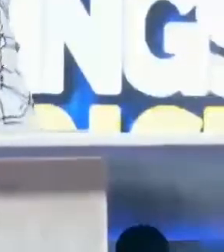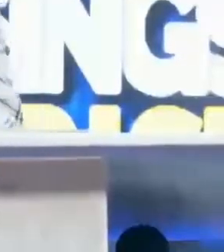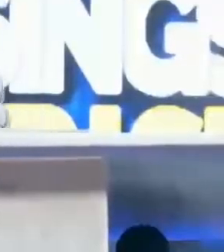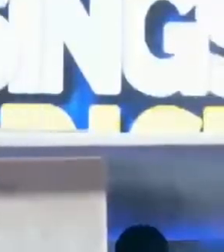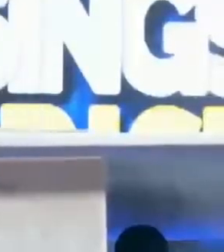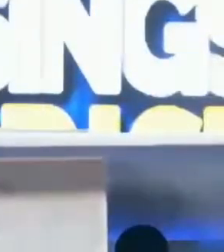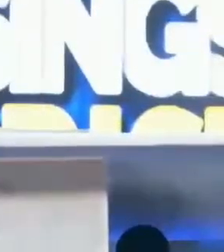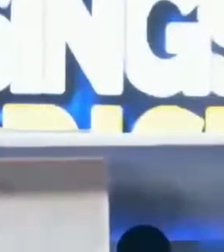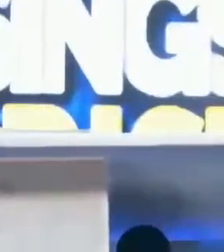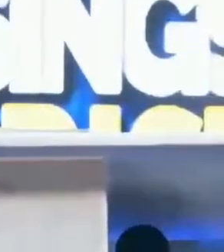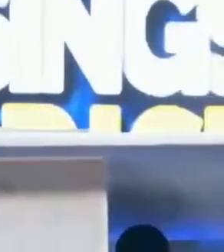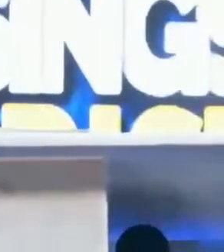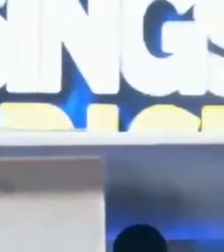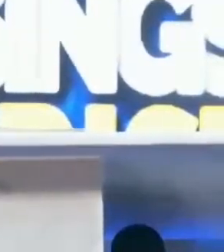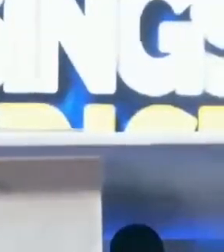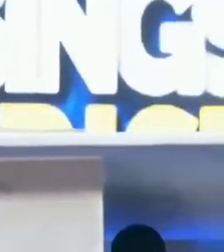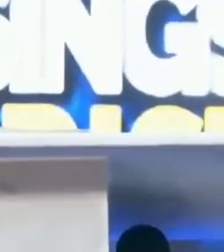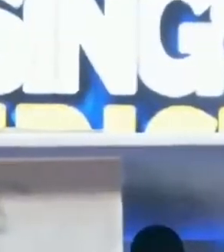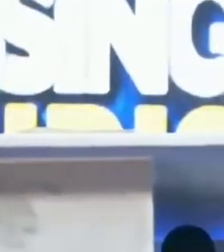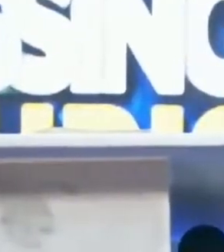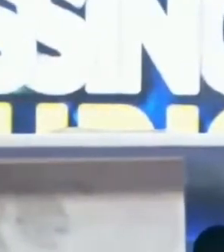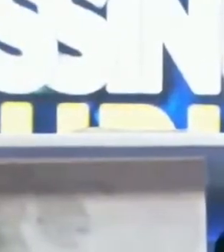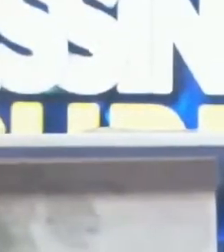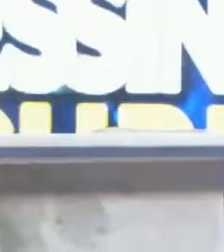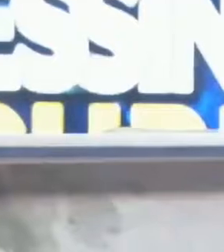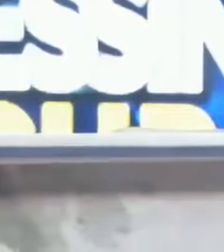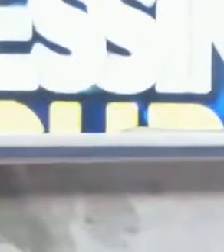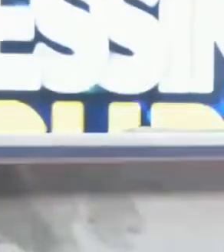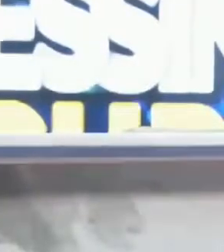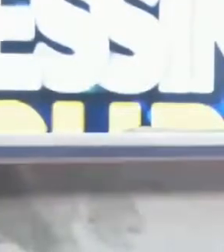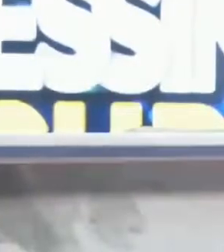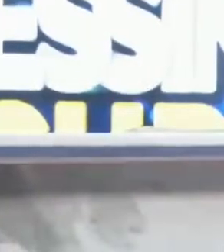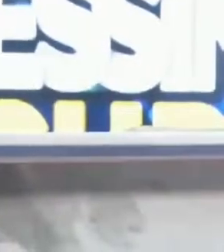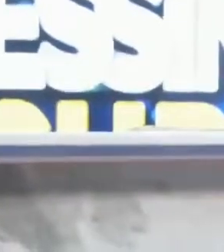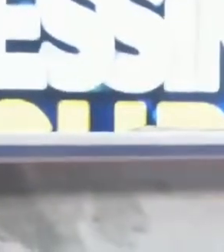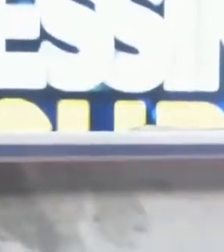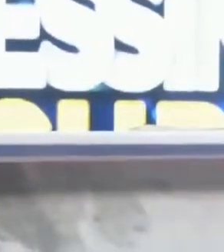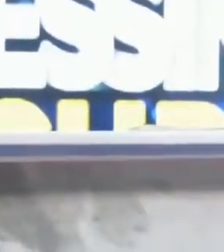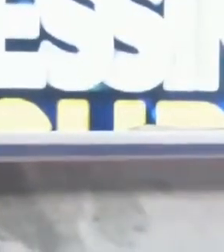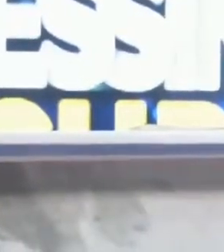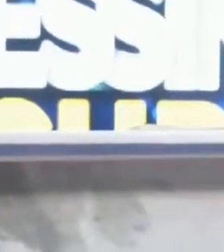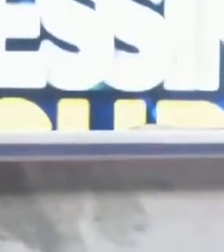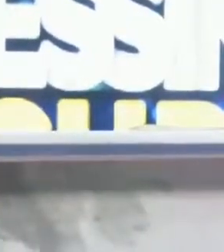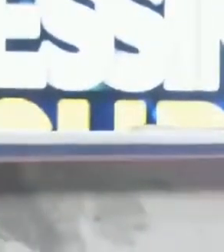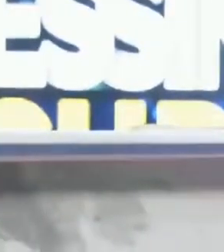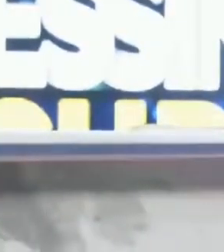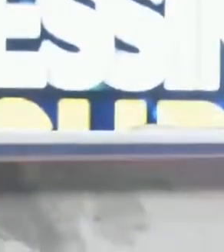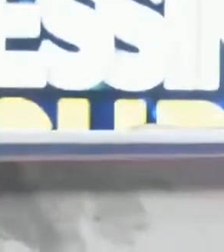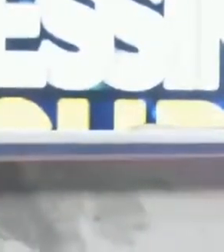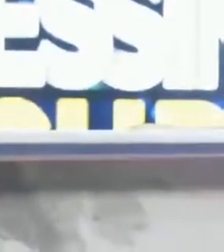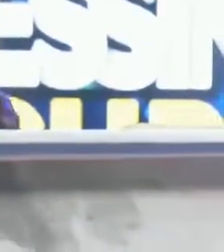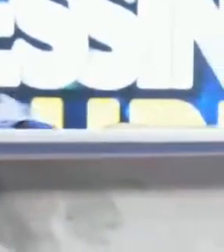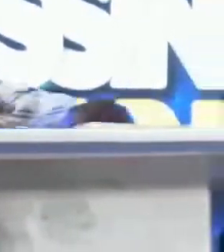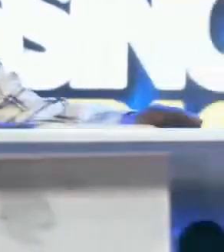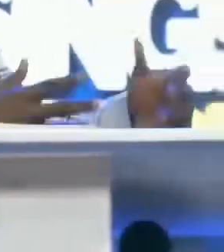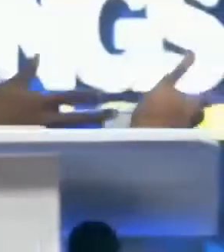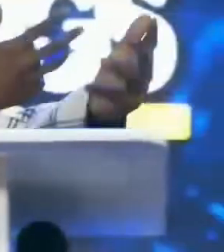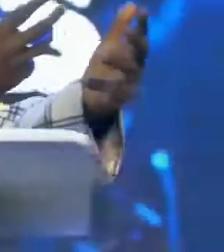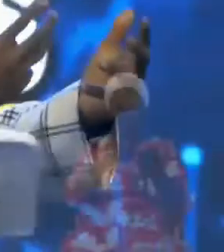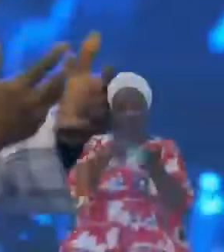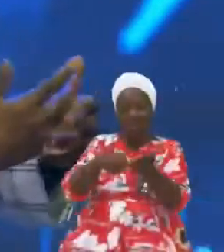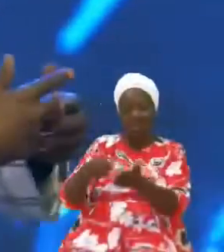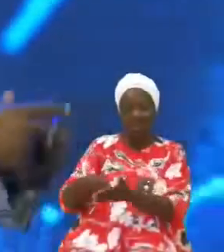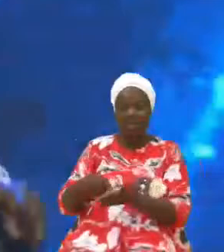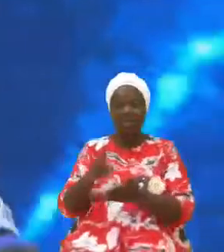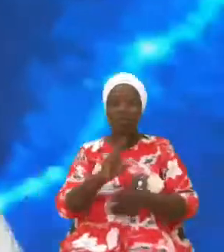the message now. Number one, and here are things coming your way. Here are things you are going to possess. And when we